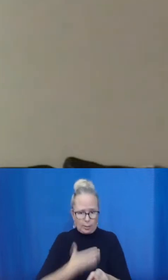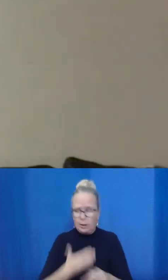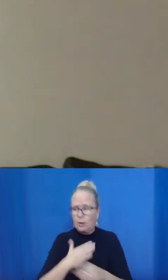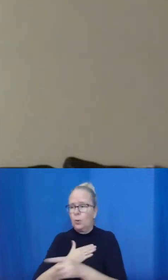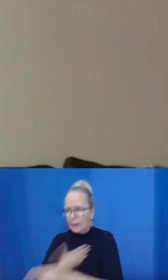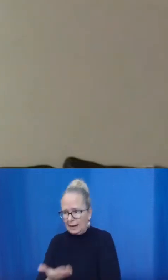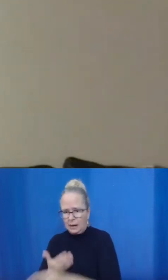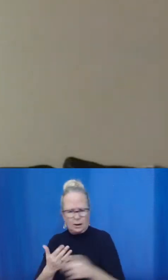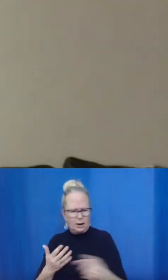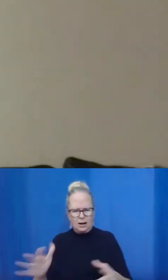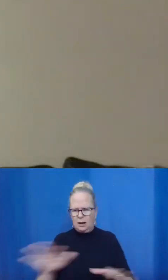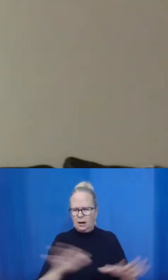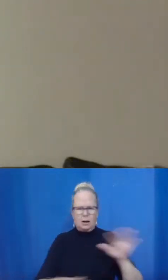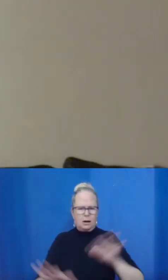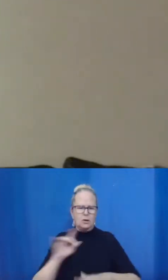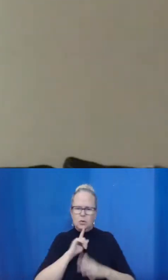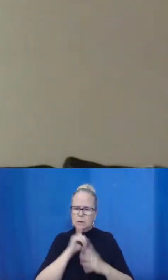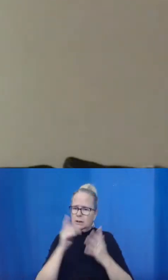worried about the